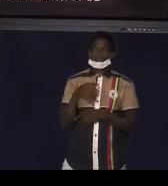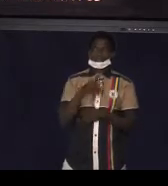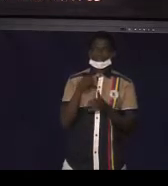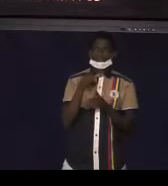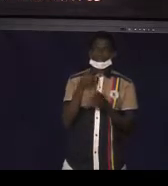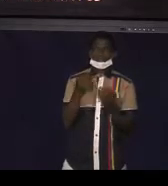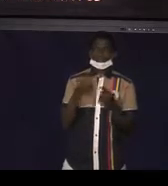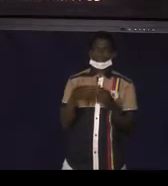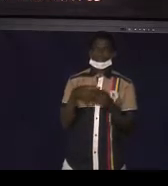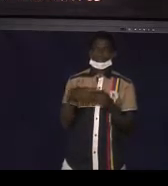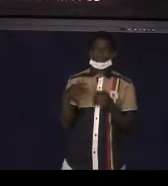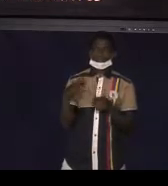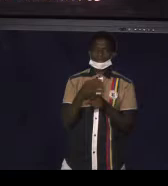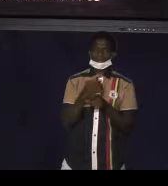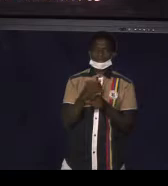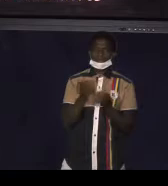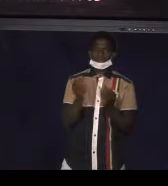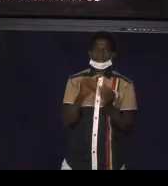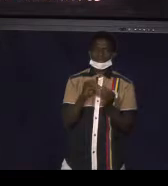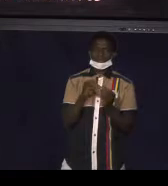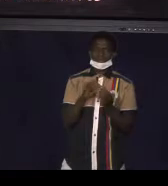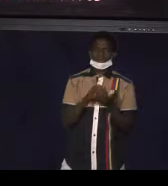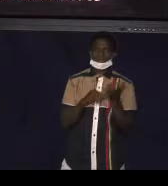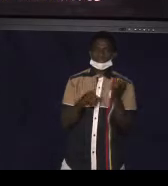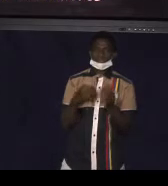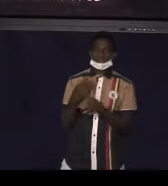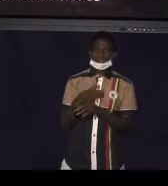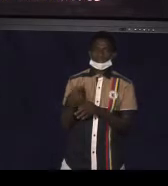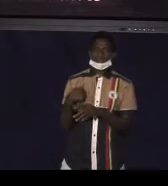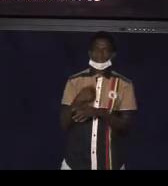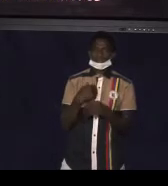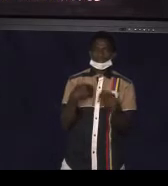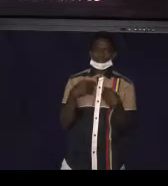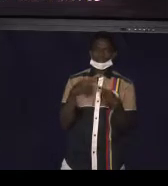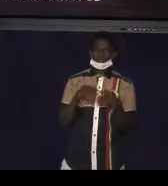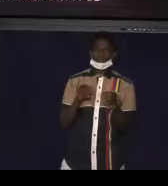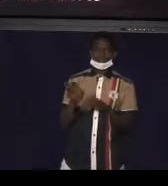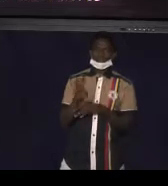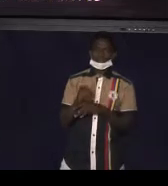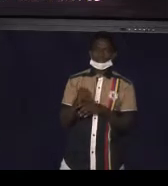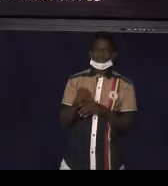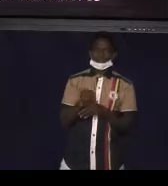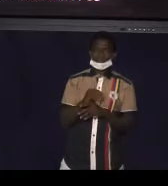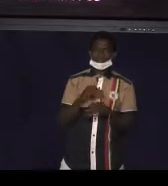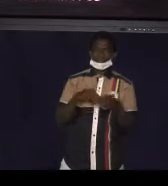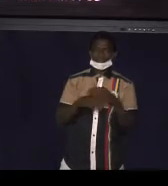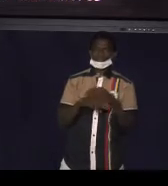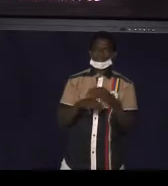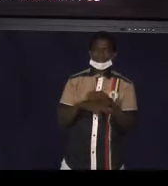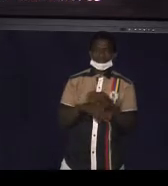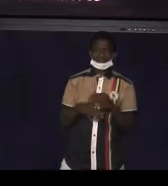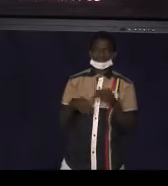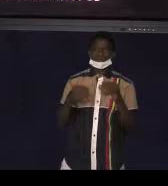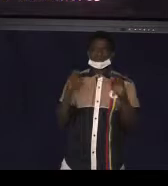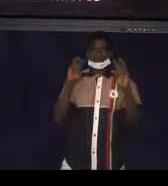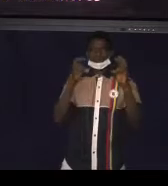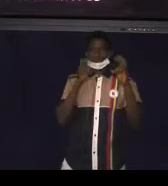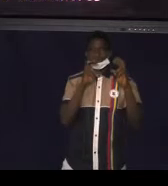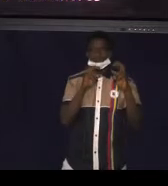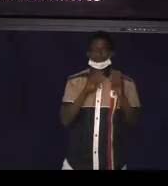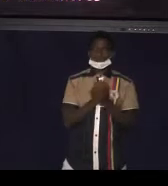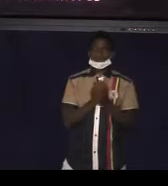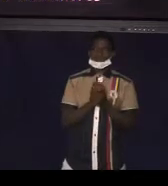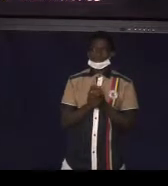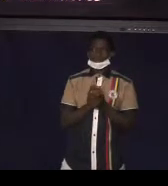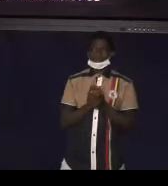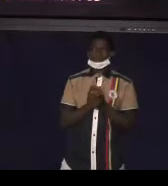add, subtract, or multiply capacities, we have to put them under the appropriate heading, either liters, centiliters, liters,